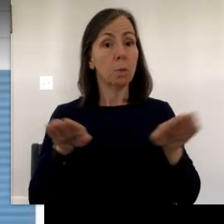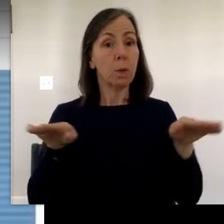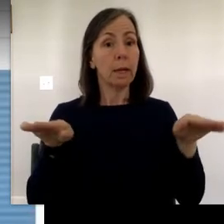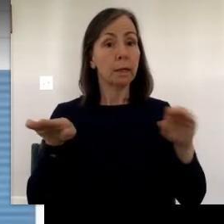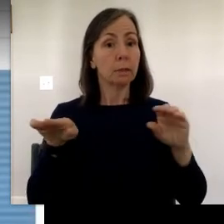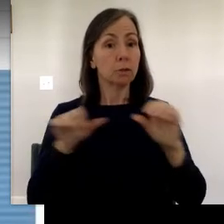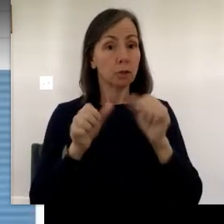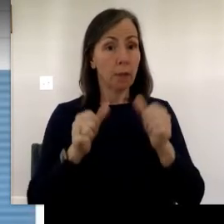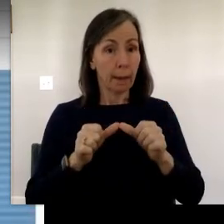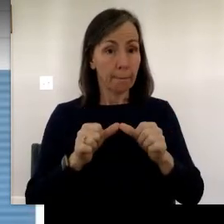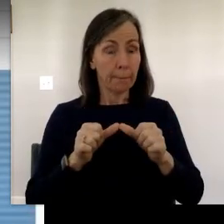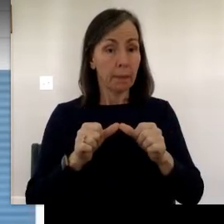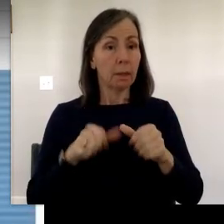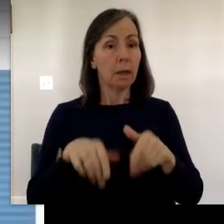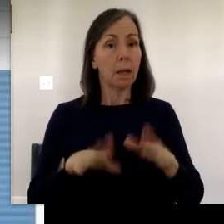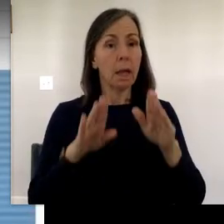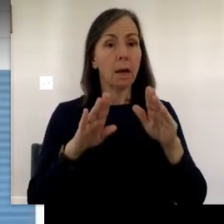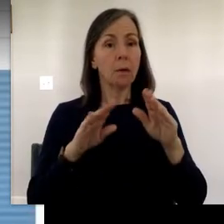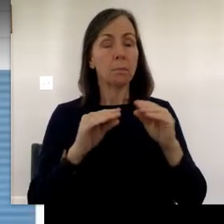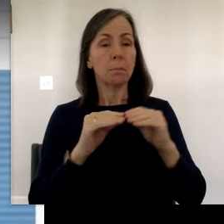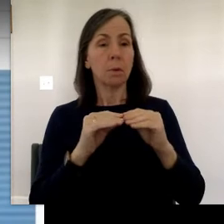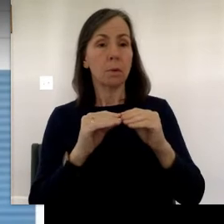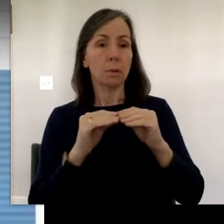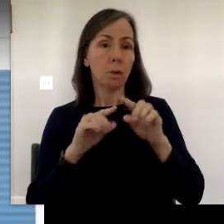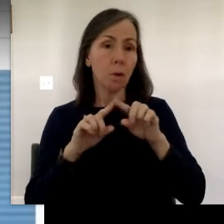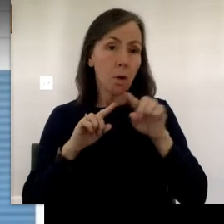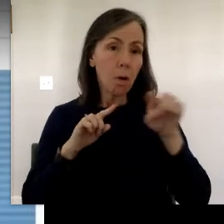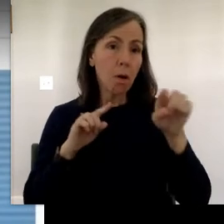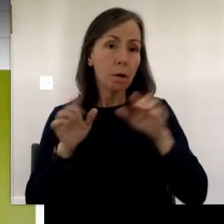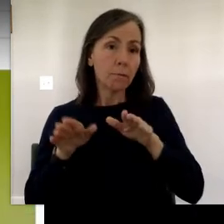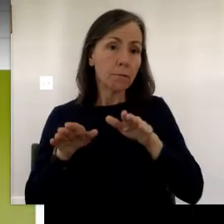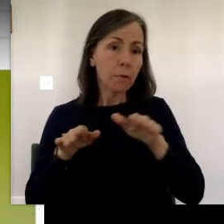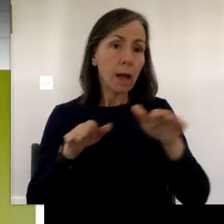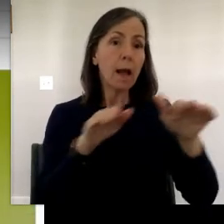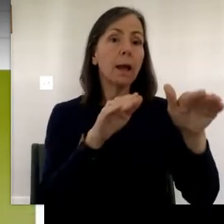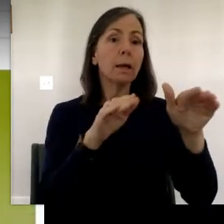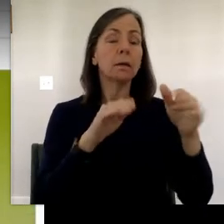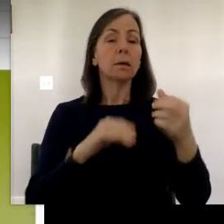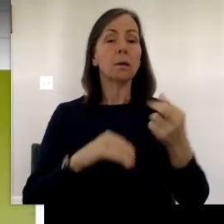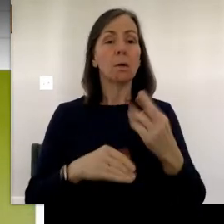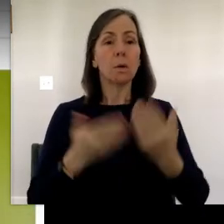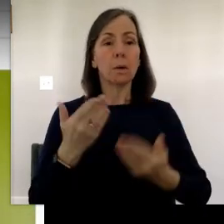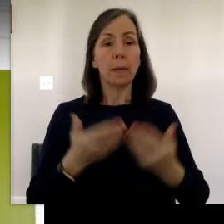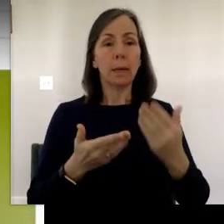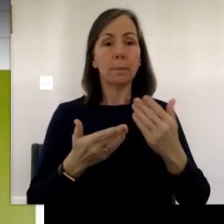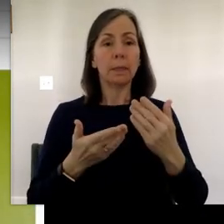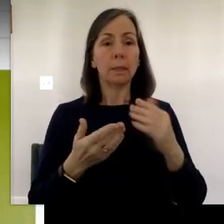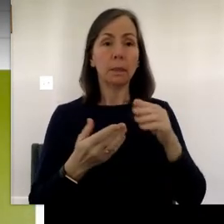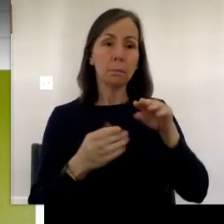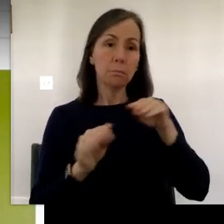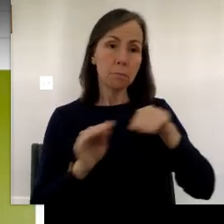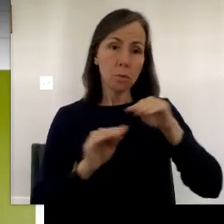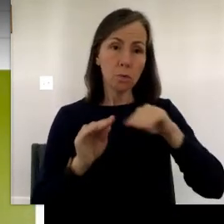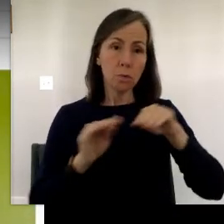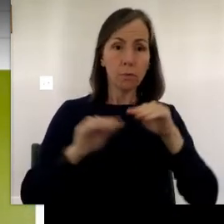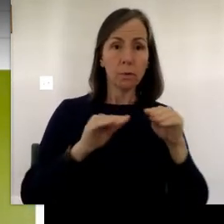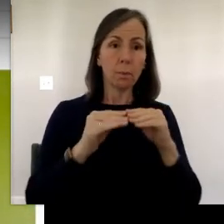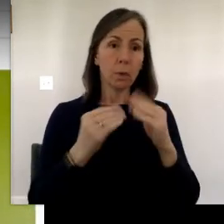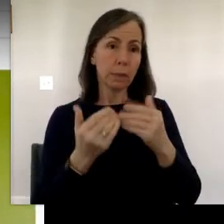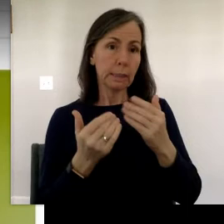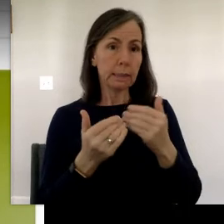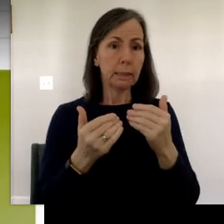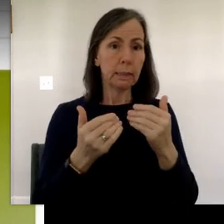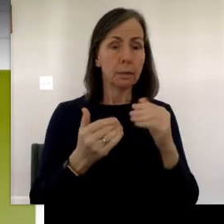fly longer distances, for instance, or maybe to be more maneuverable,